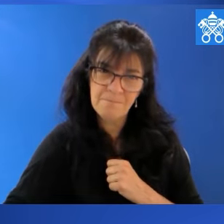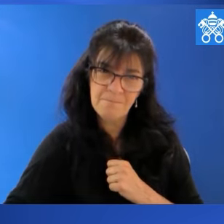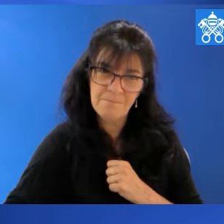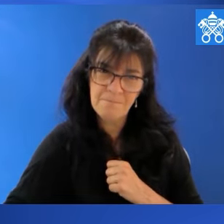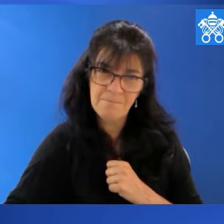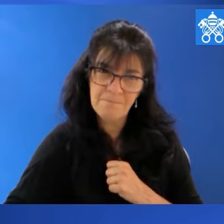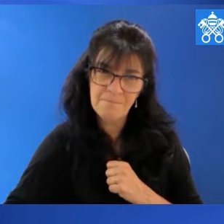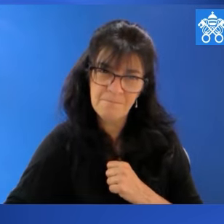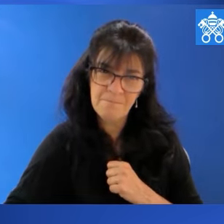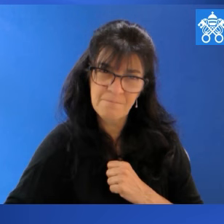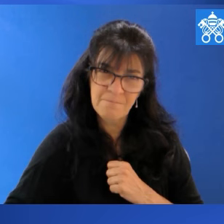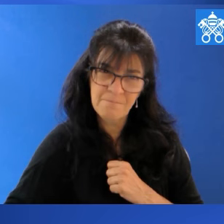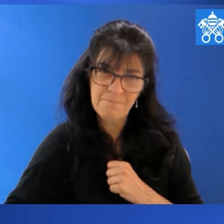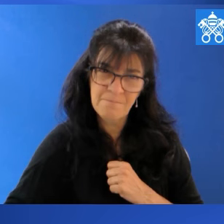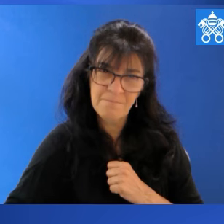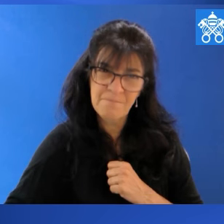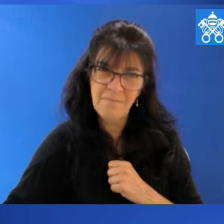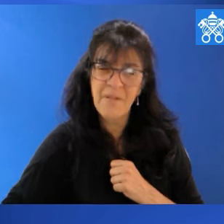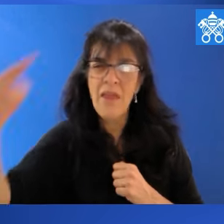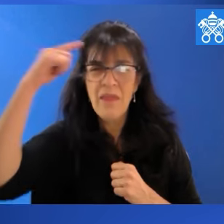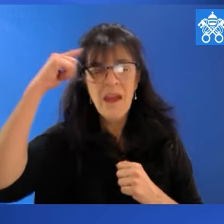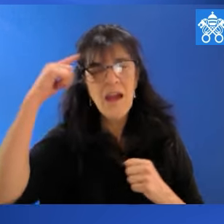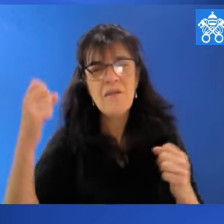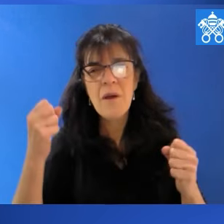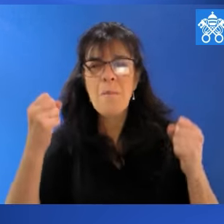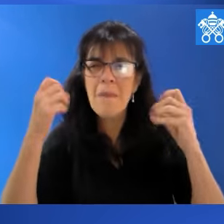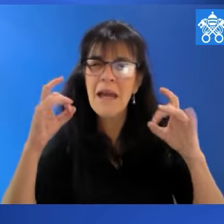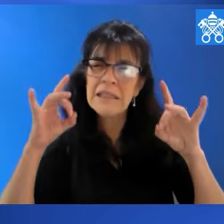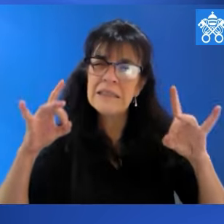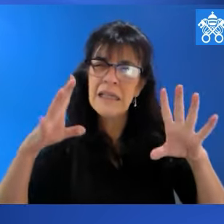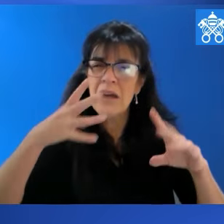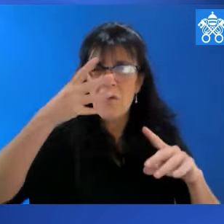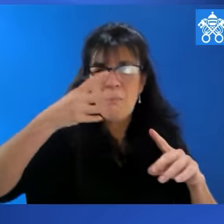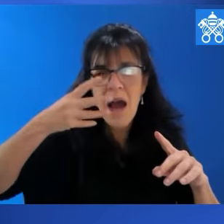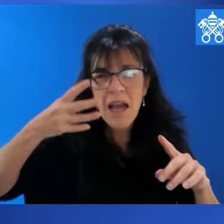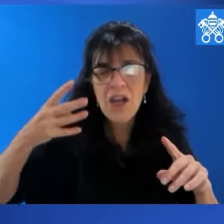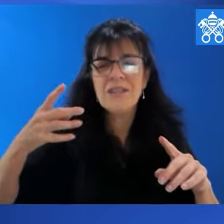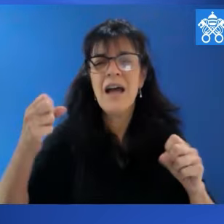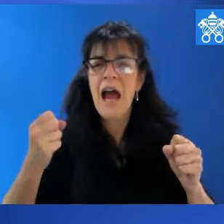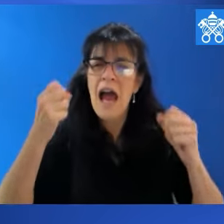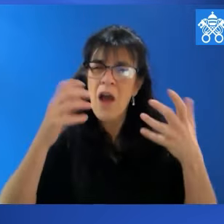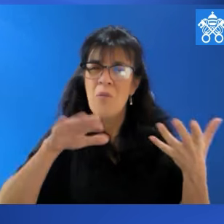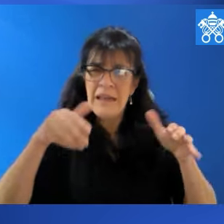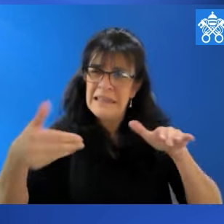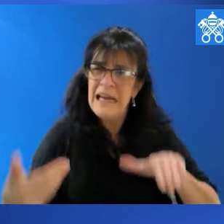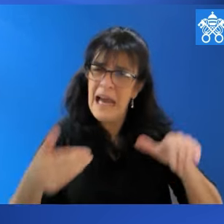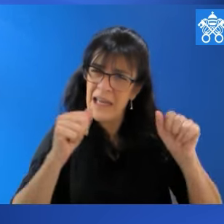think about the many tragedies of the migrants, how many die in the Mediterranean.